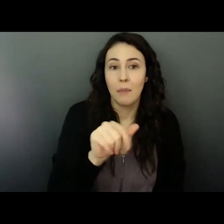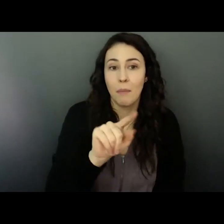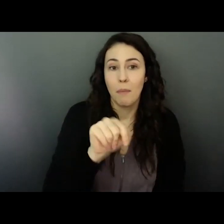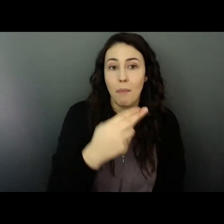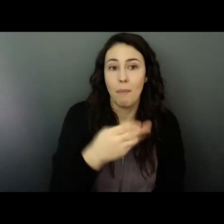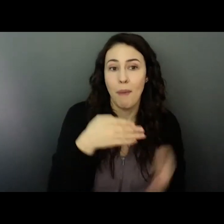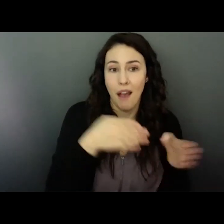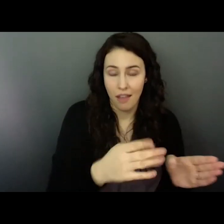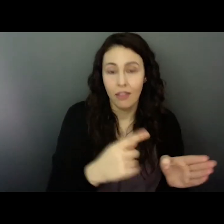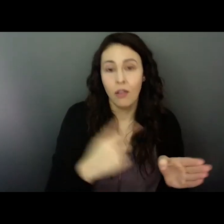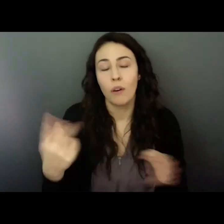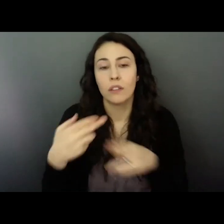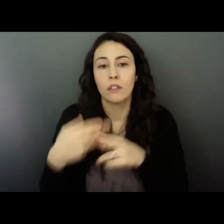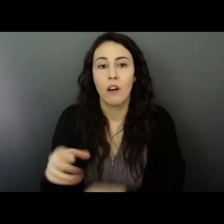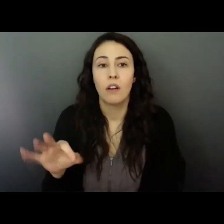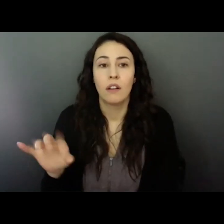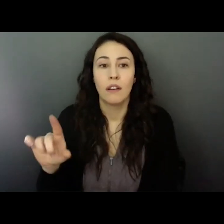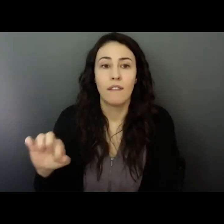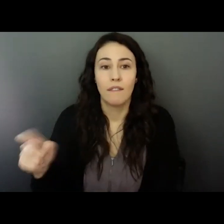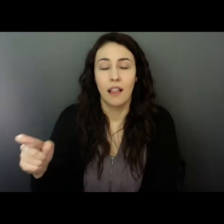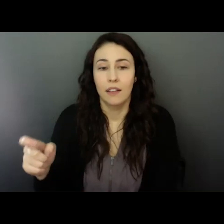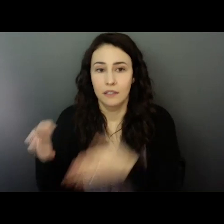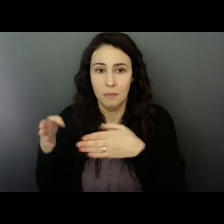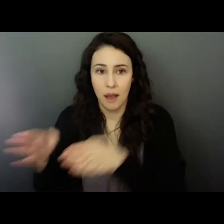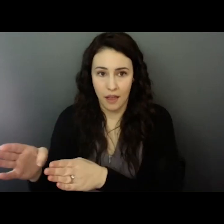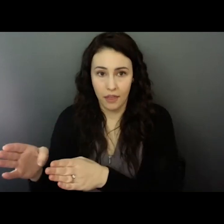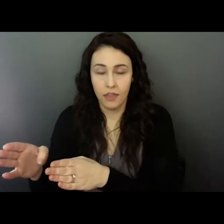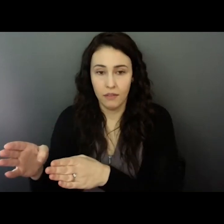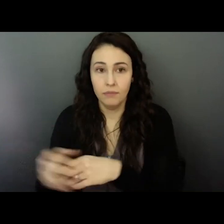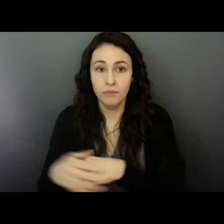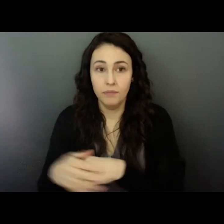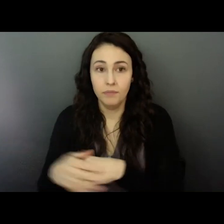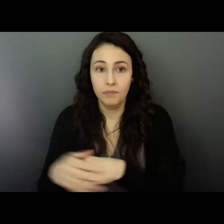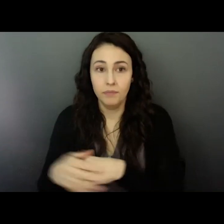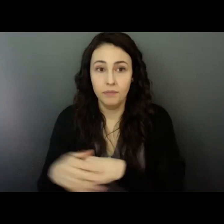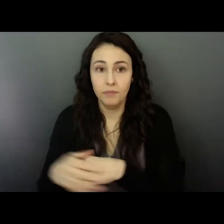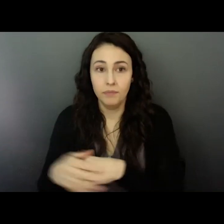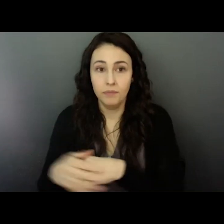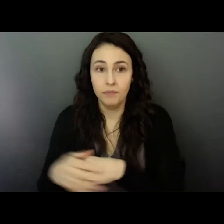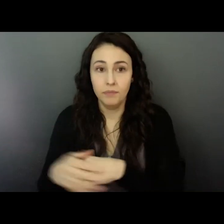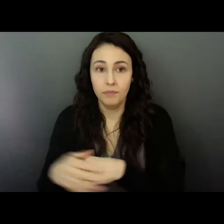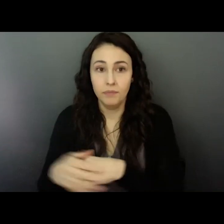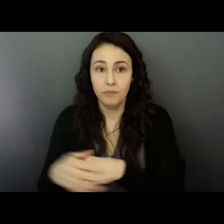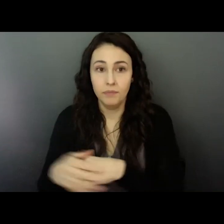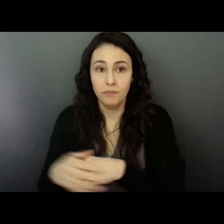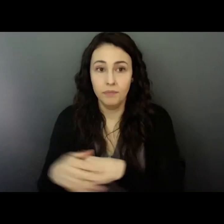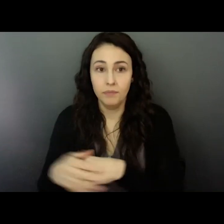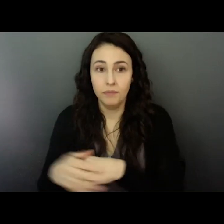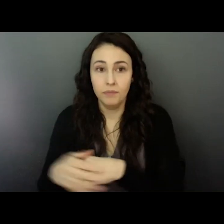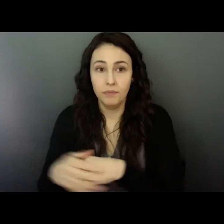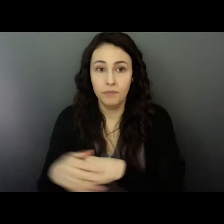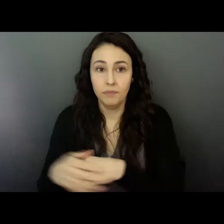Path. Guided Path is the traditional online format, and Flex Path